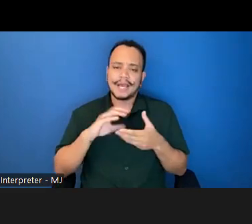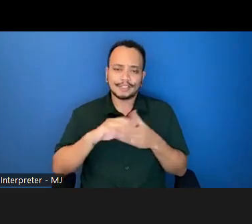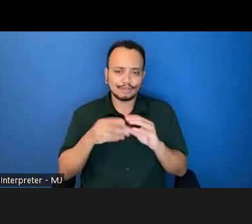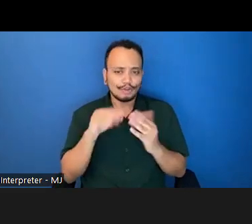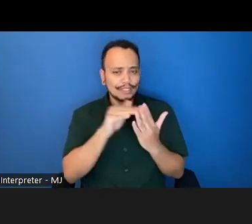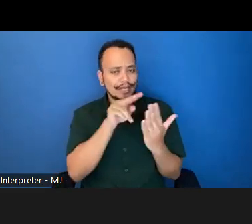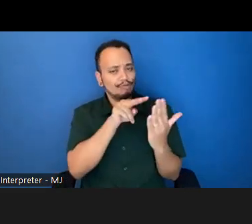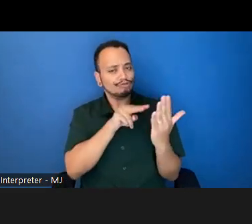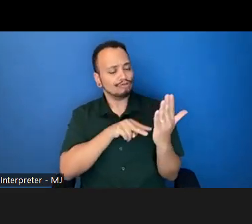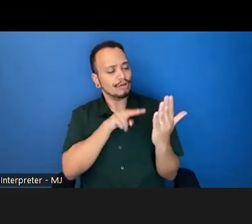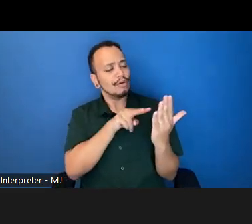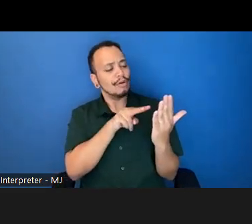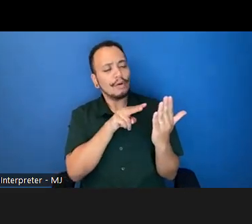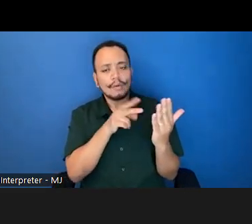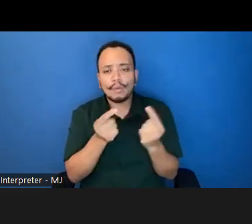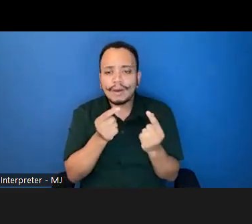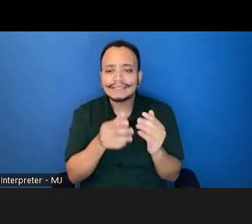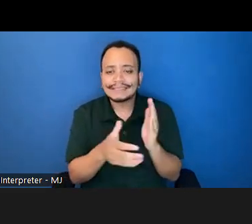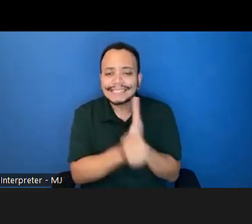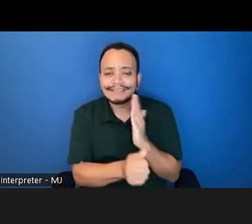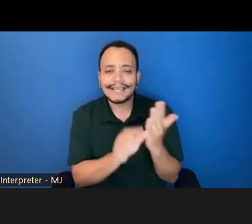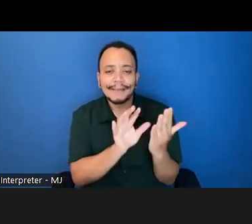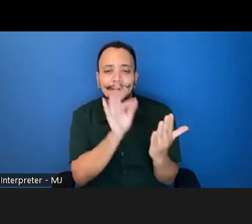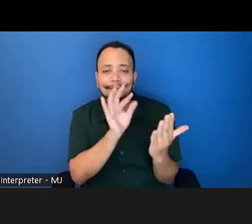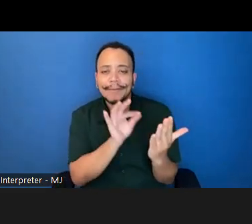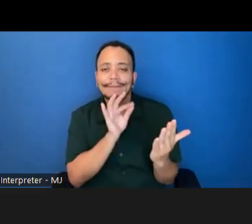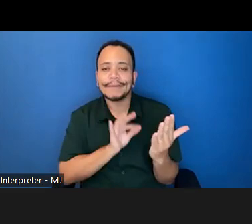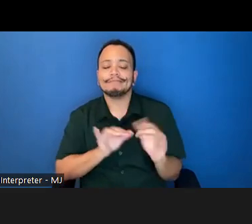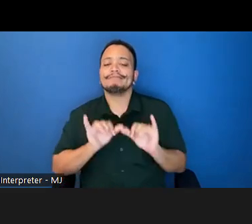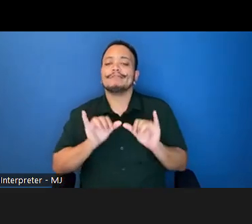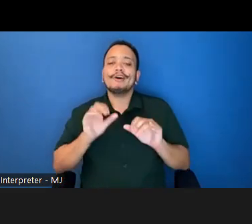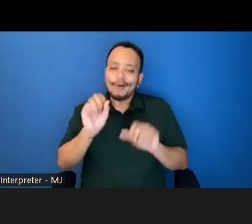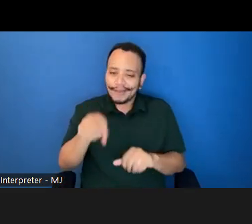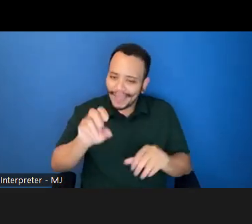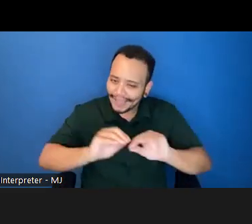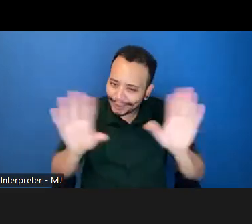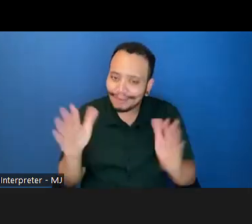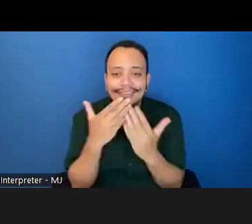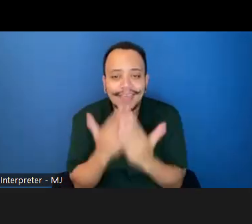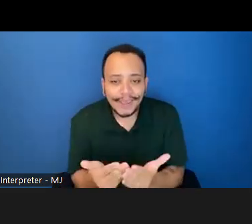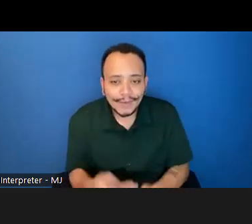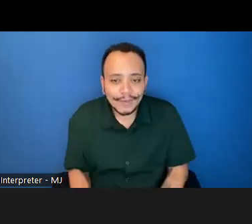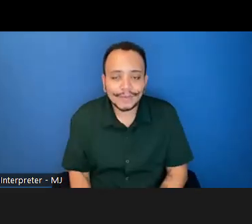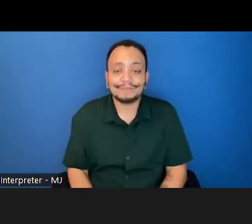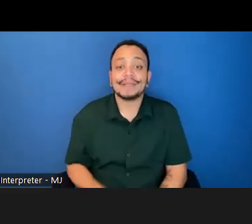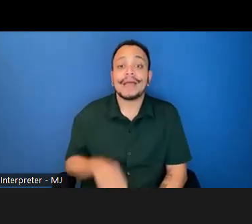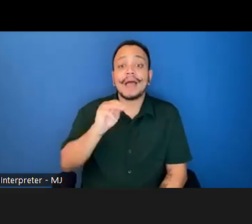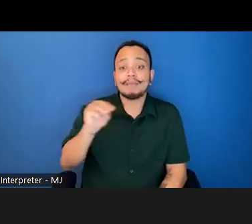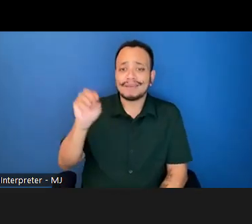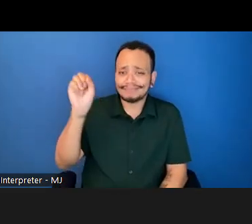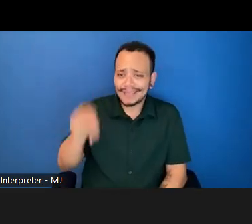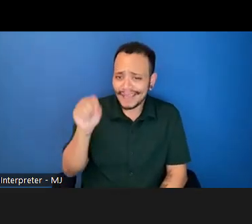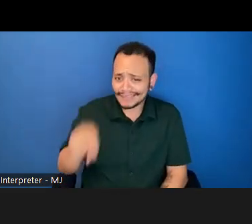skills. Um, and yeah, okay, thank you. Yeah, and Ashley, this